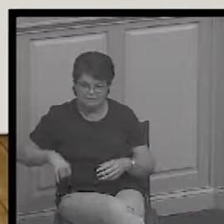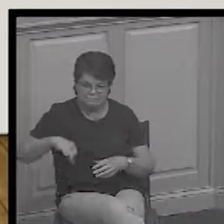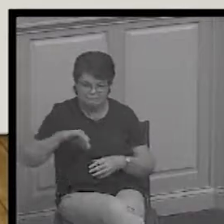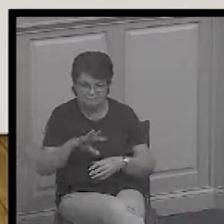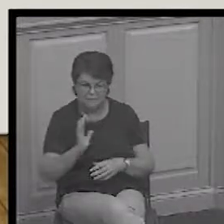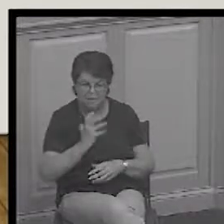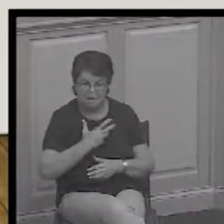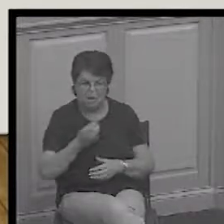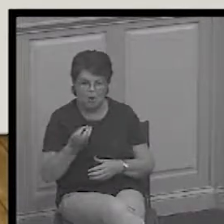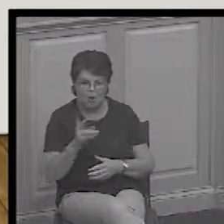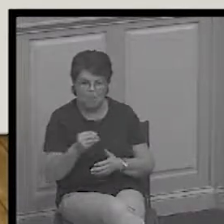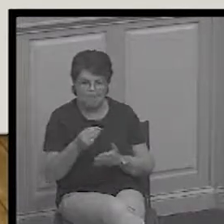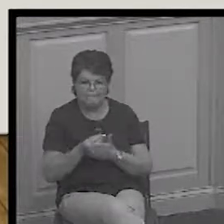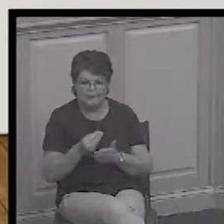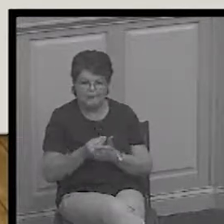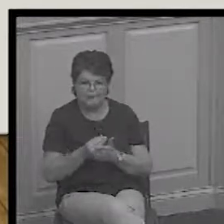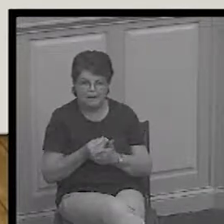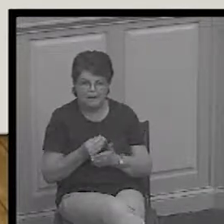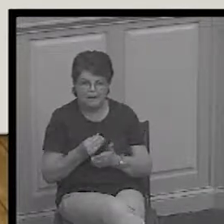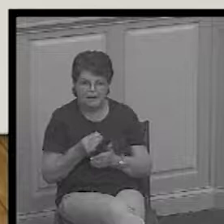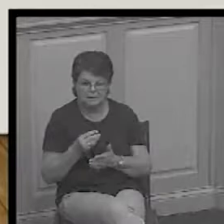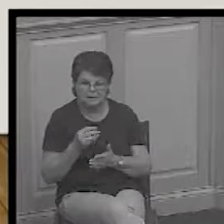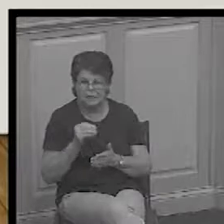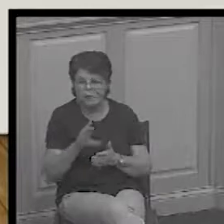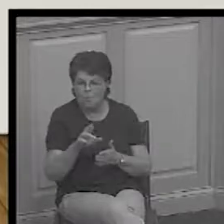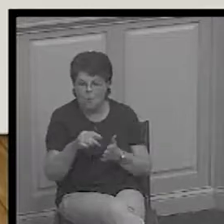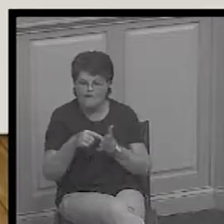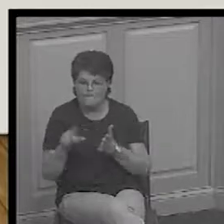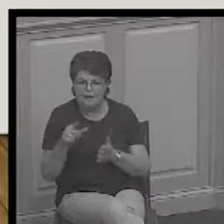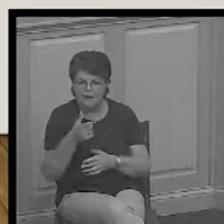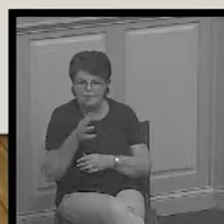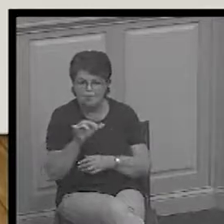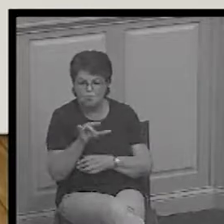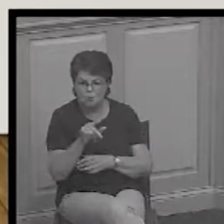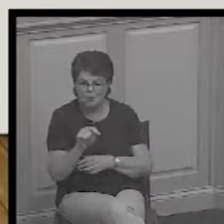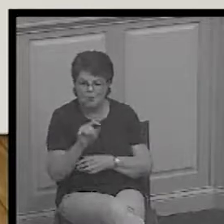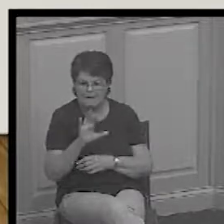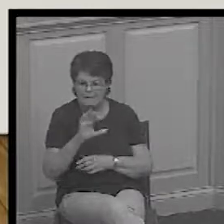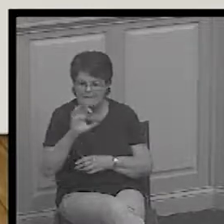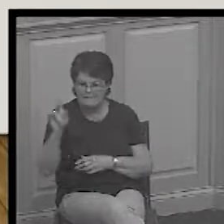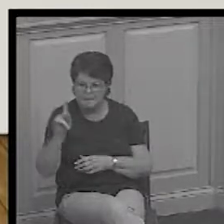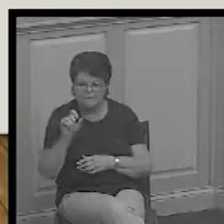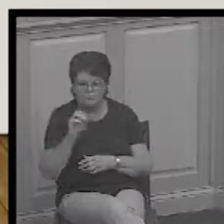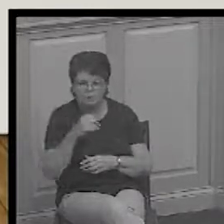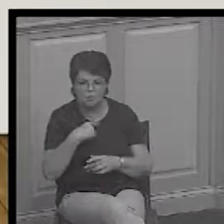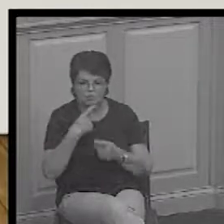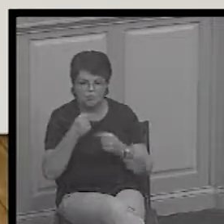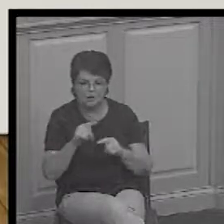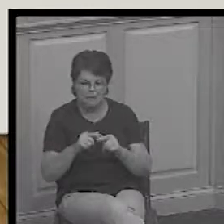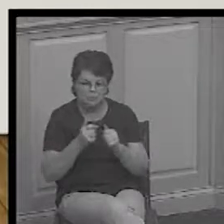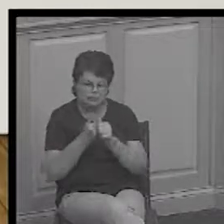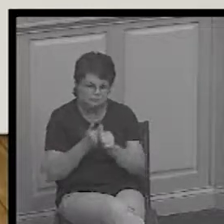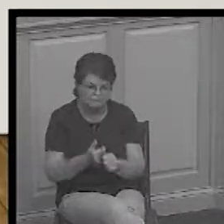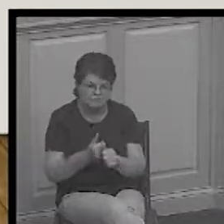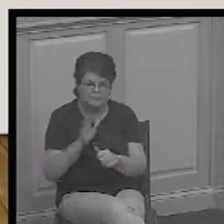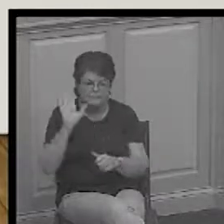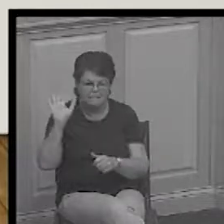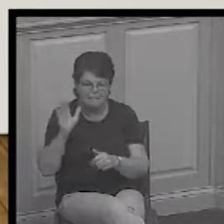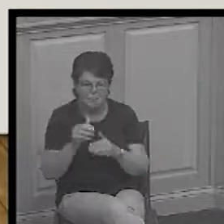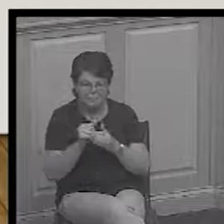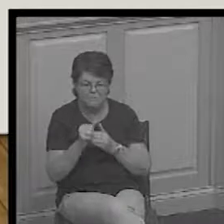coffers, so, or pay that grant back. So we've tried to comply with their guidelines and their required language.